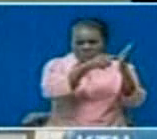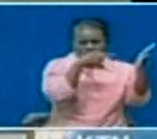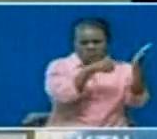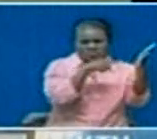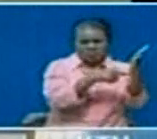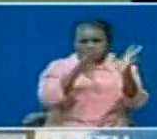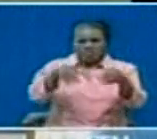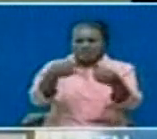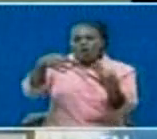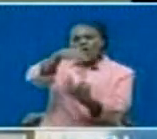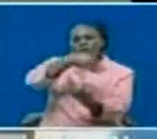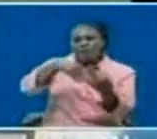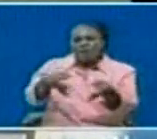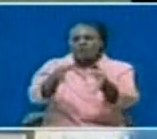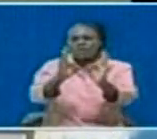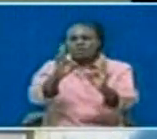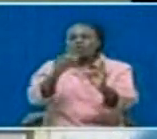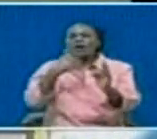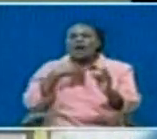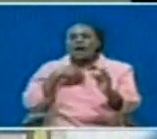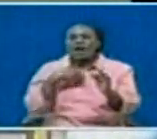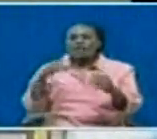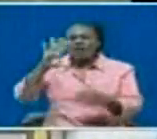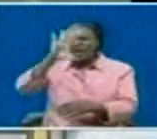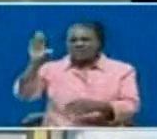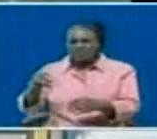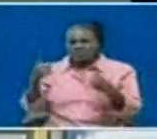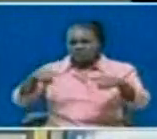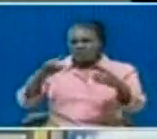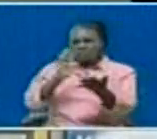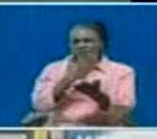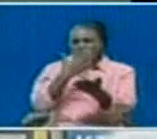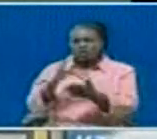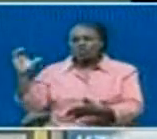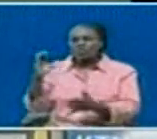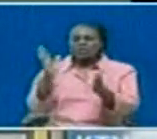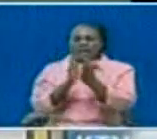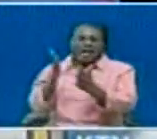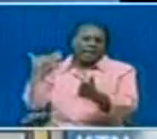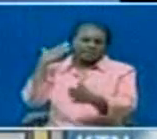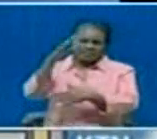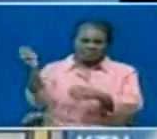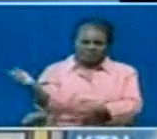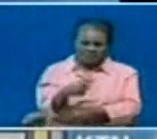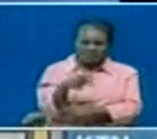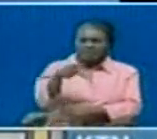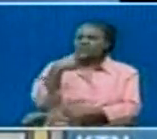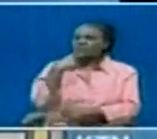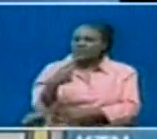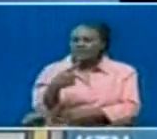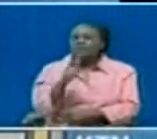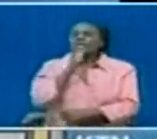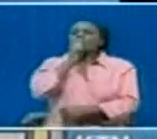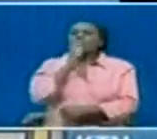by match officials who handled the Africa Cup of Nations pre-qualifier between Comoros and Harambee Stars last month. He opines that what the